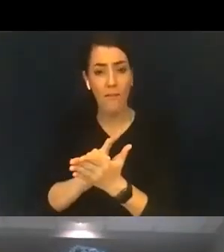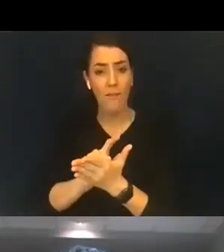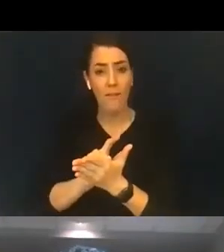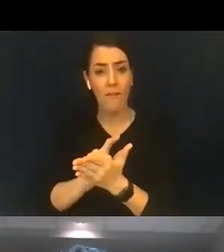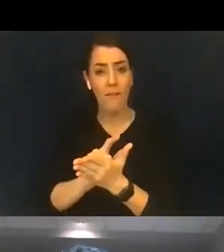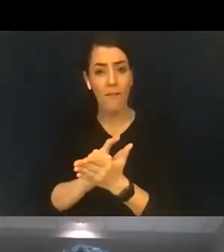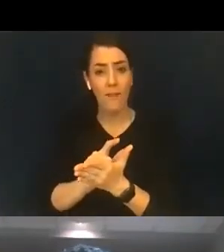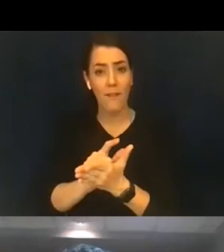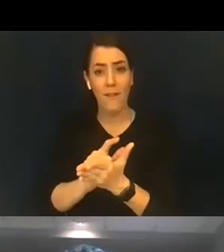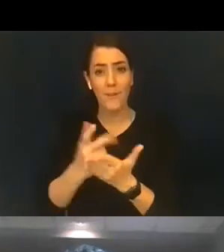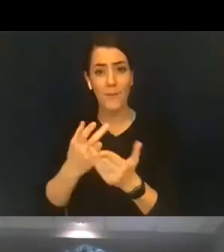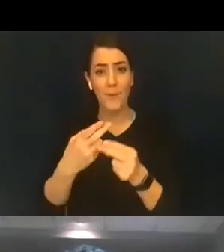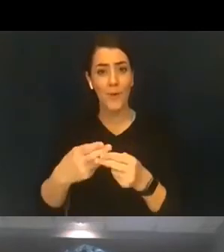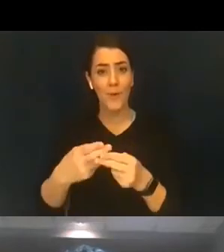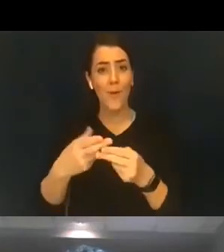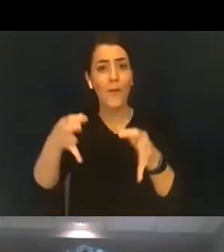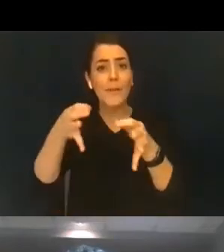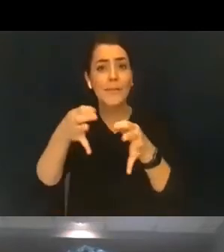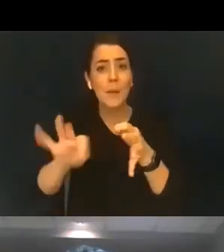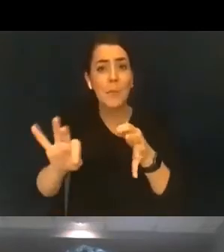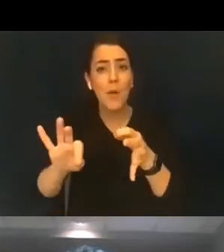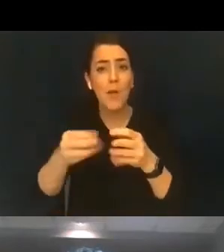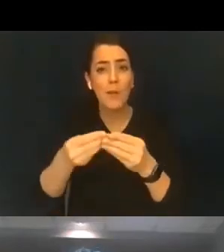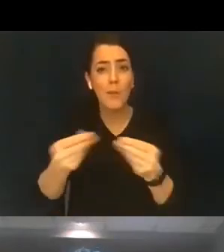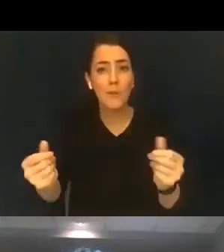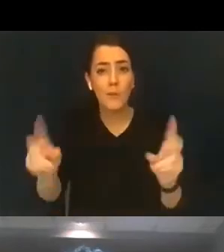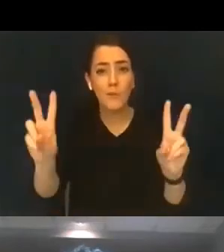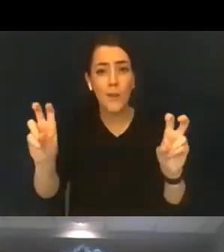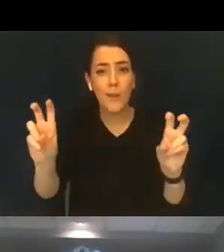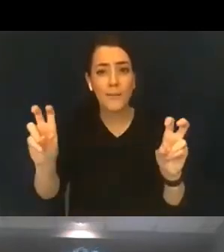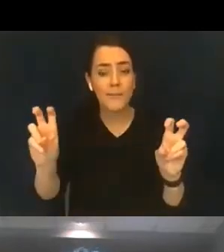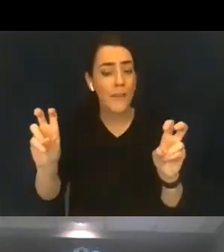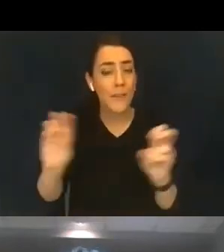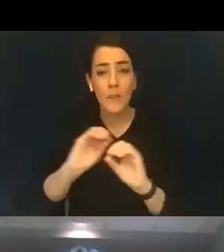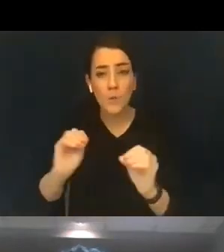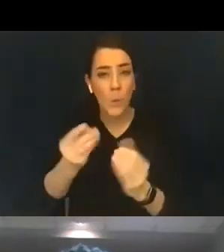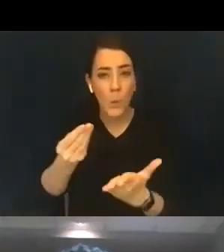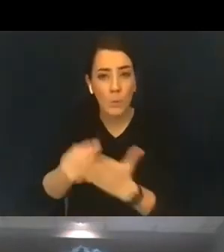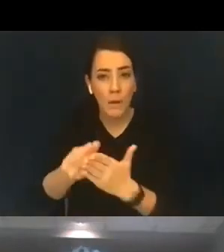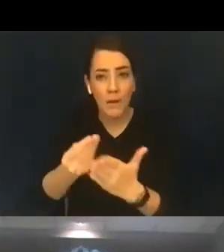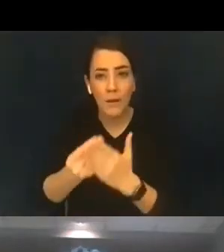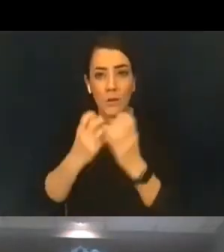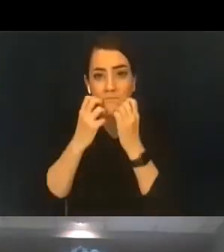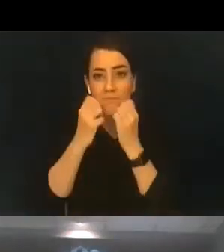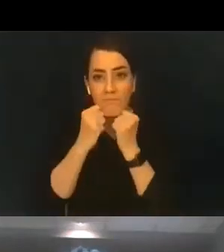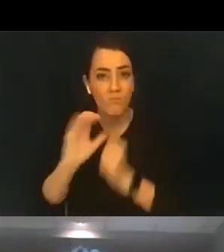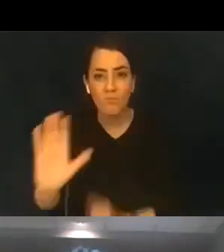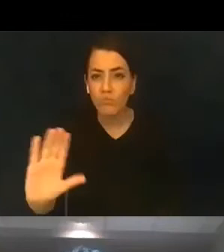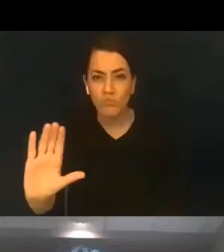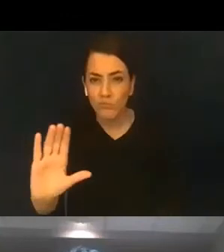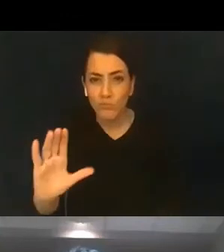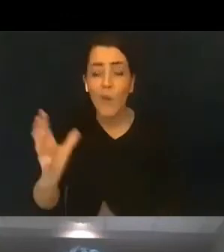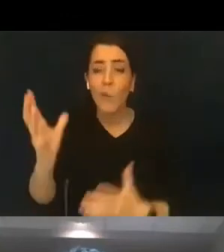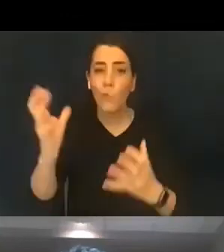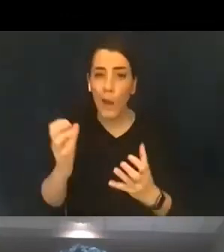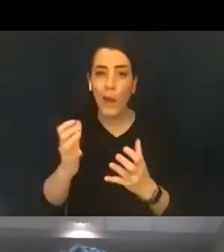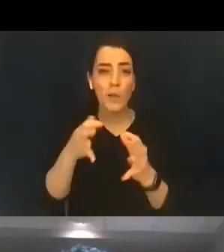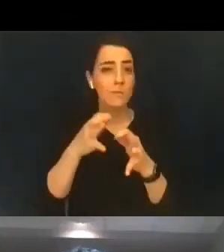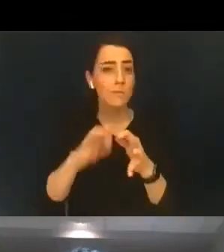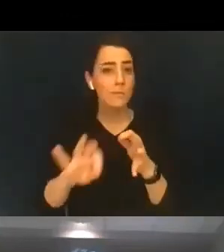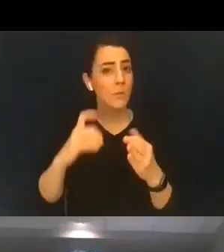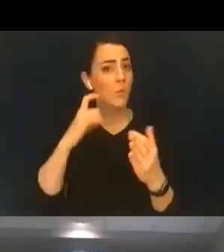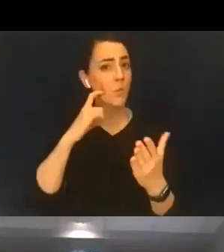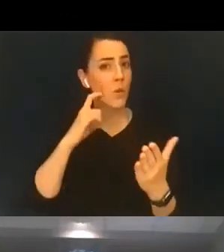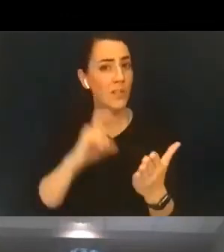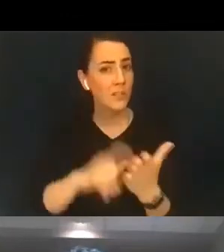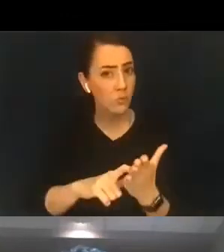no monetary value, other than a simple recognition that the